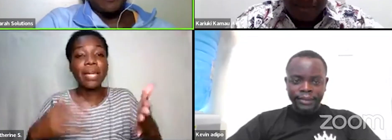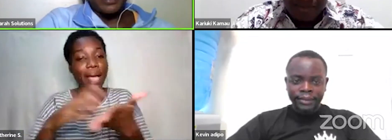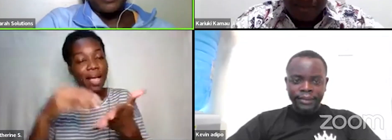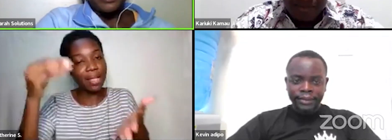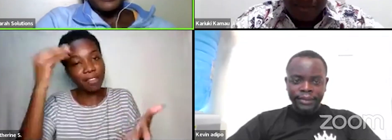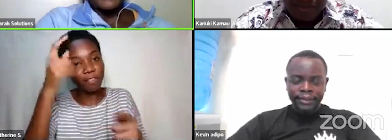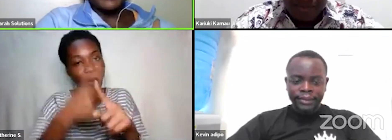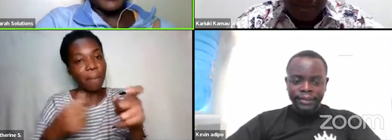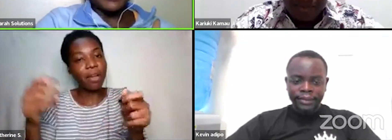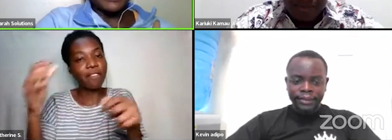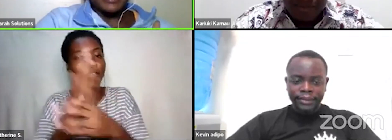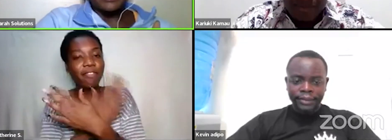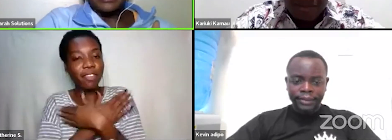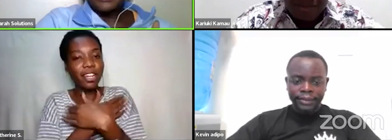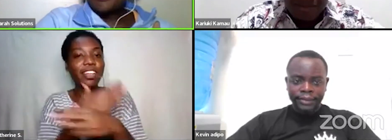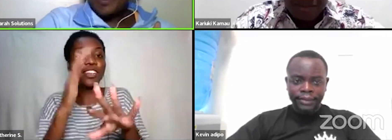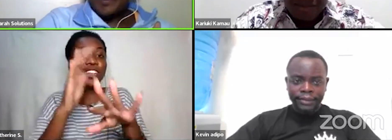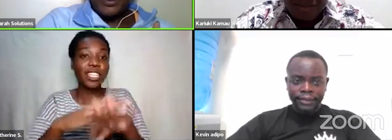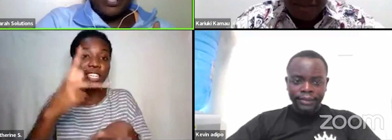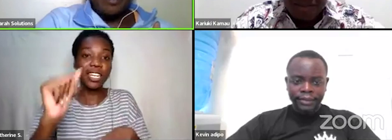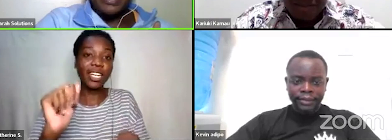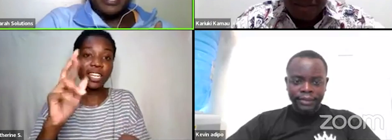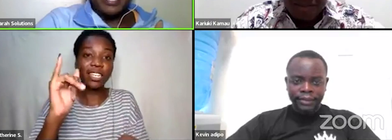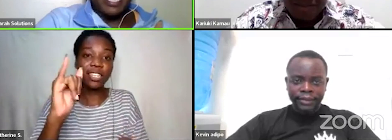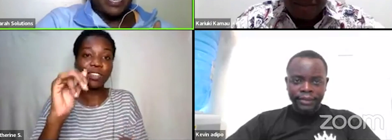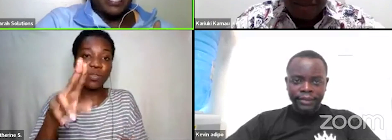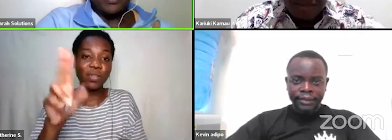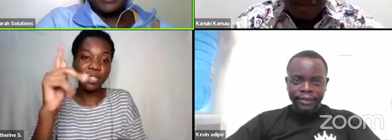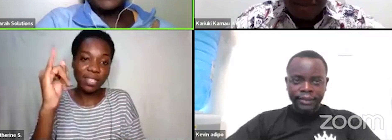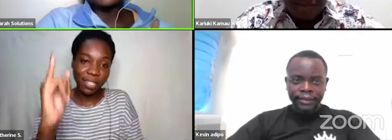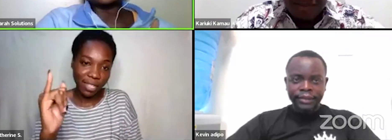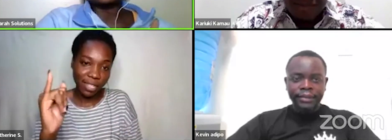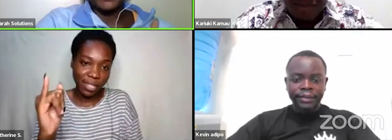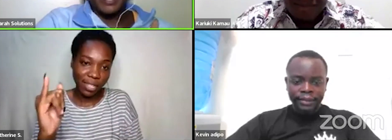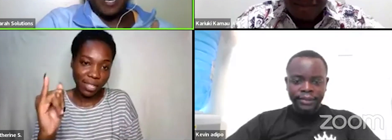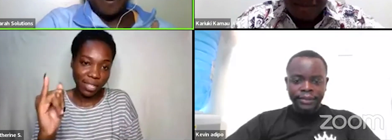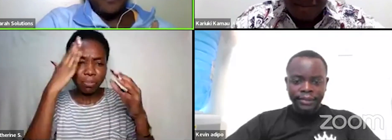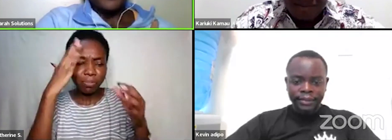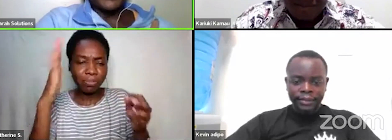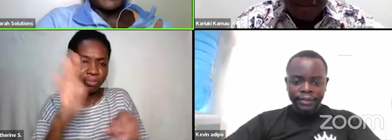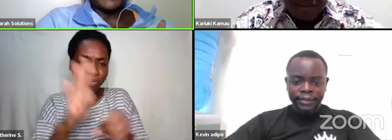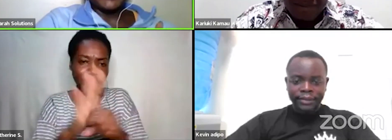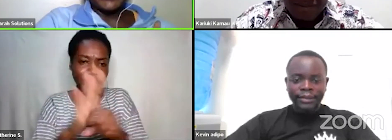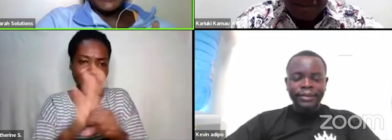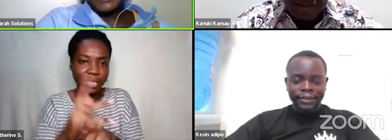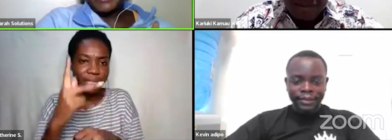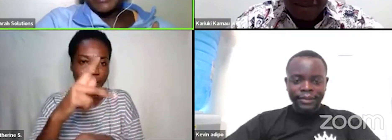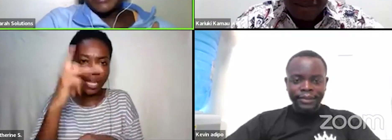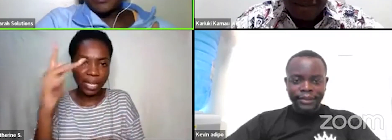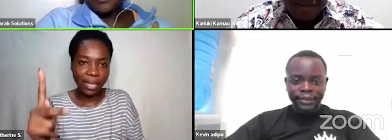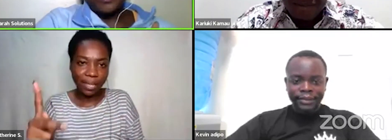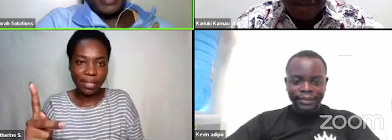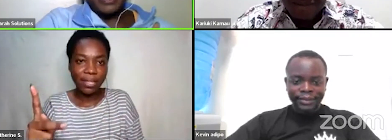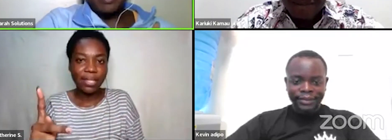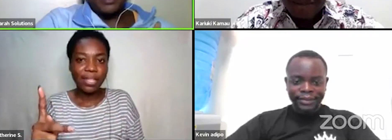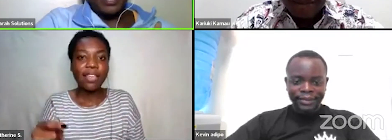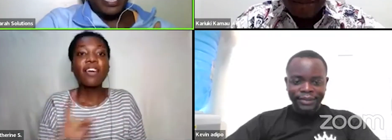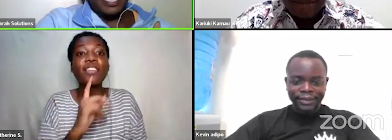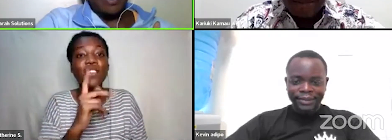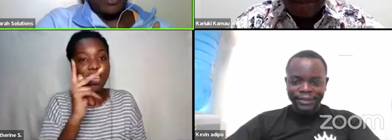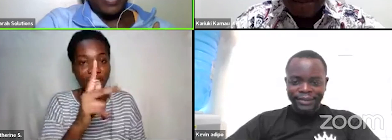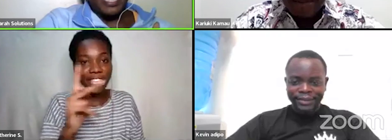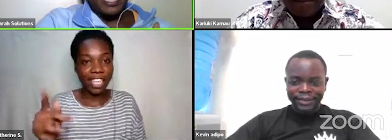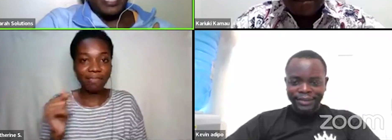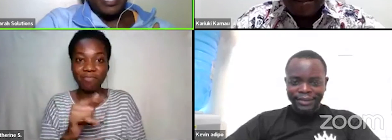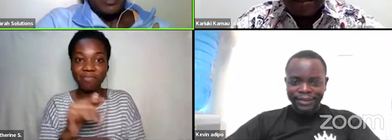is Kariuki Kamau. He is, a lot of people know him as KK. So let's stick to KK. KK is a good friend. I think I've